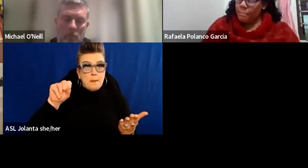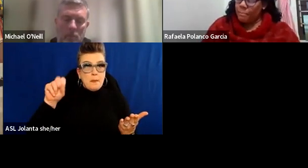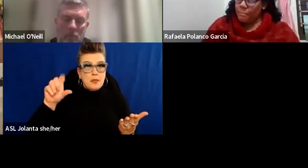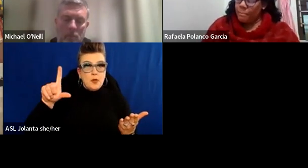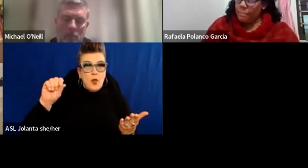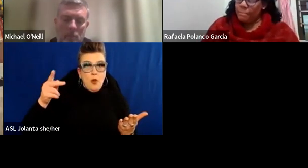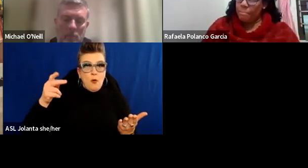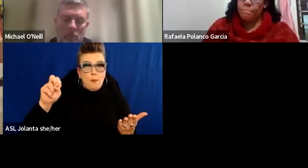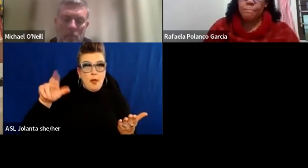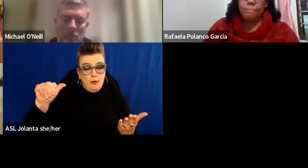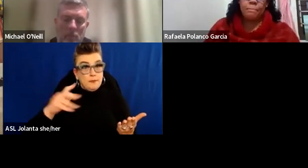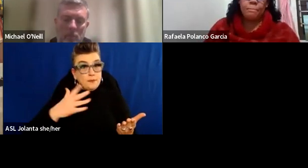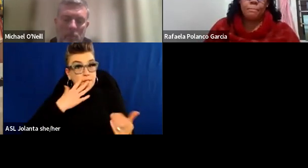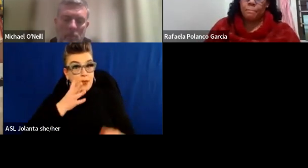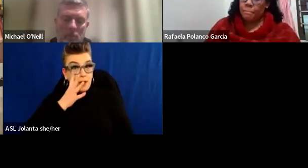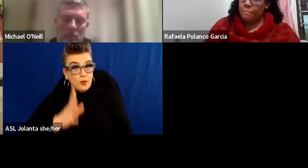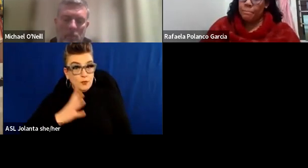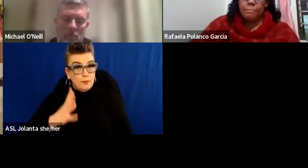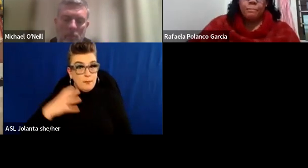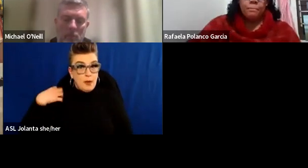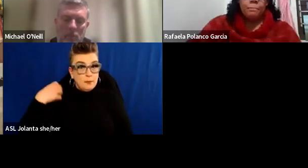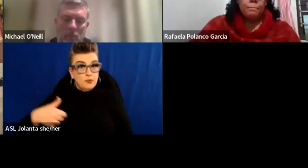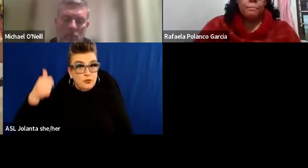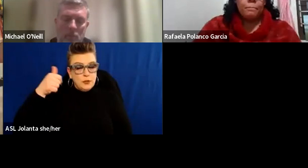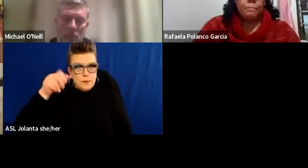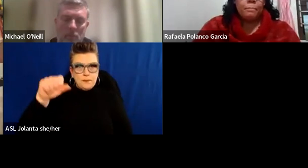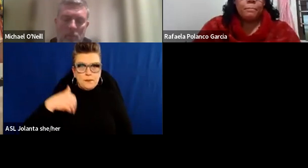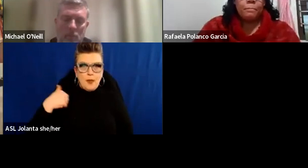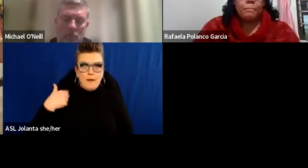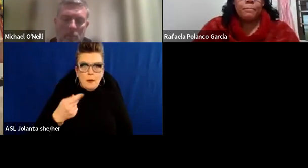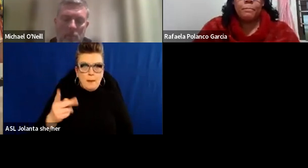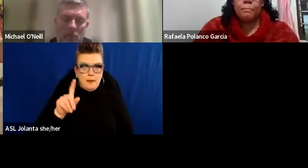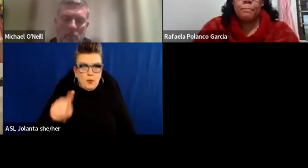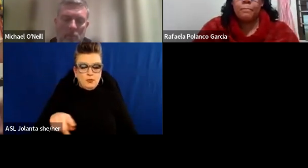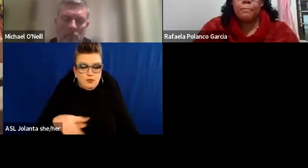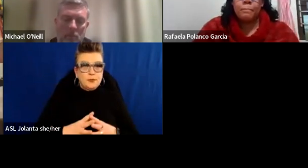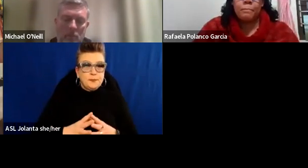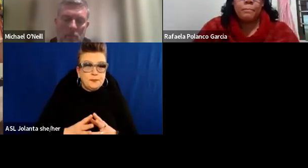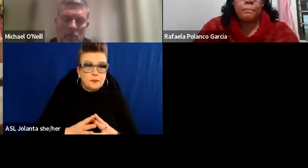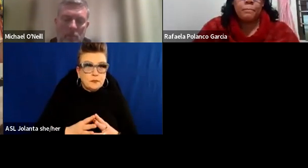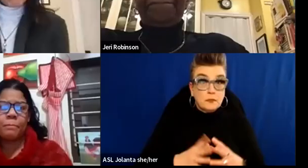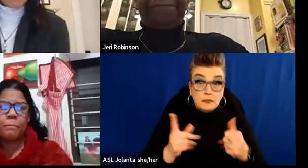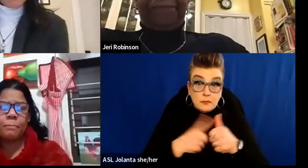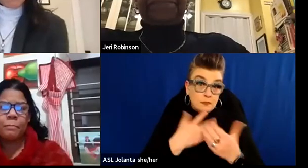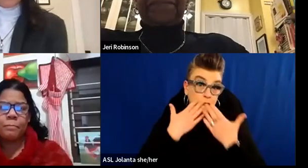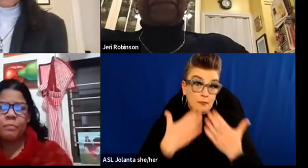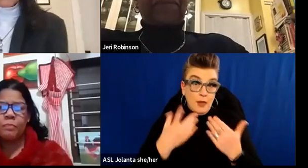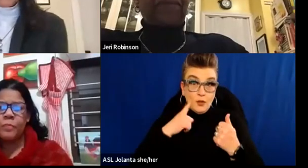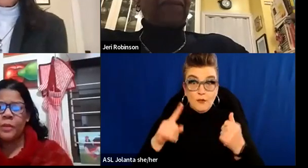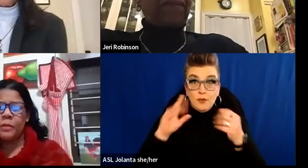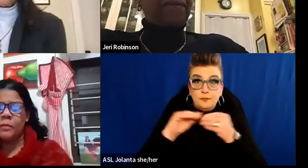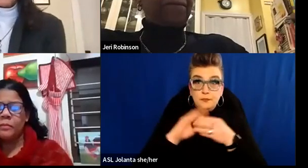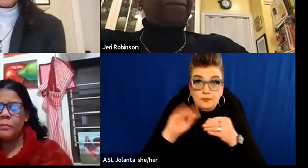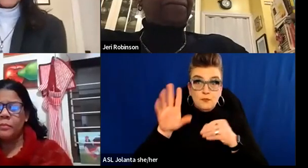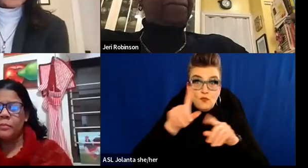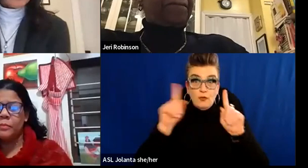thank you madam chair um i do have a couple of questions um first of all thank you so much for the report